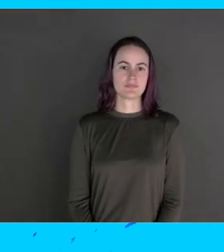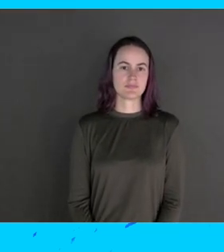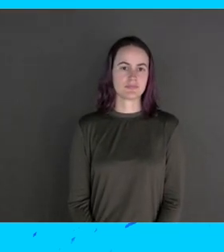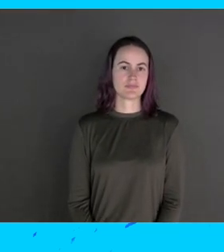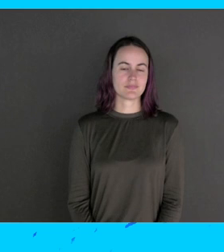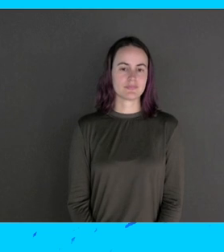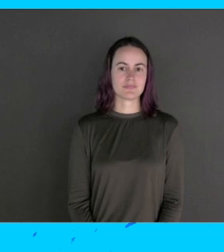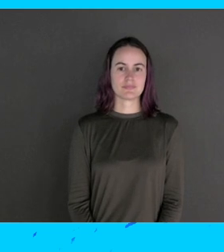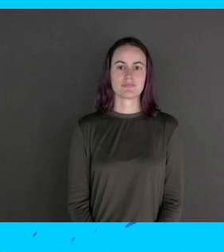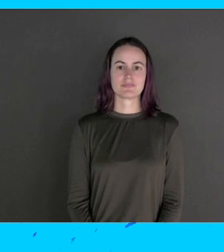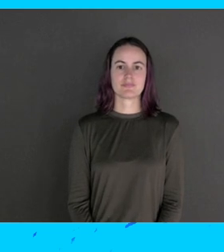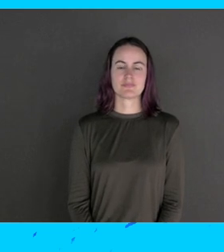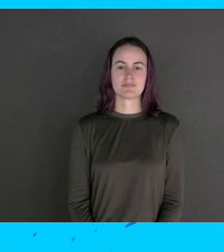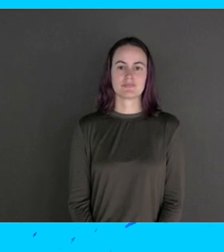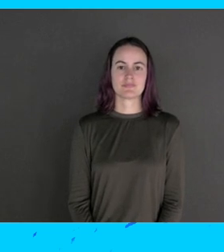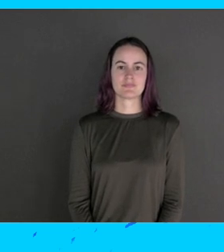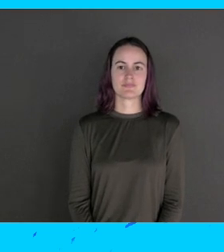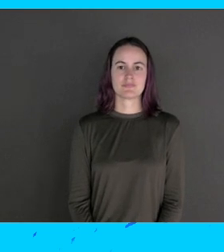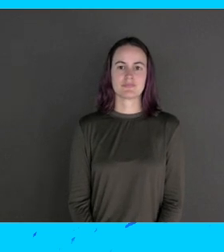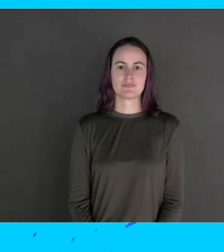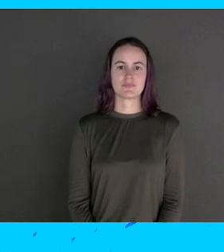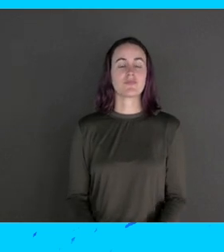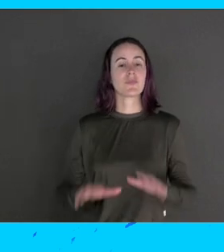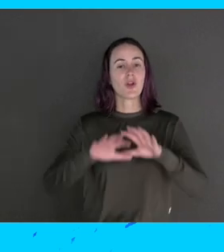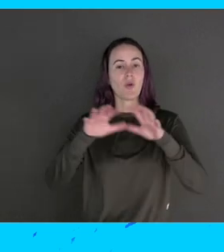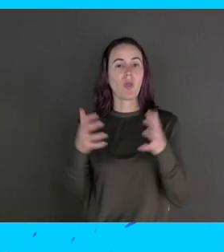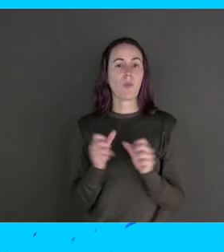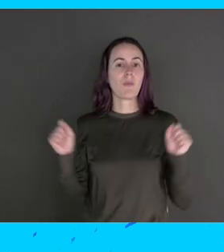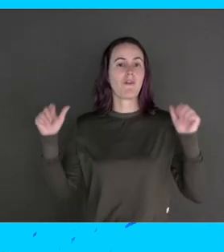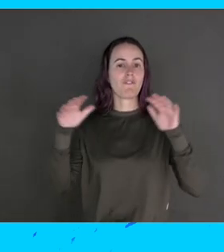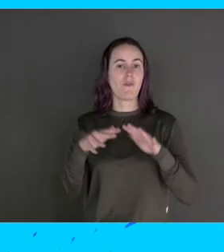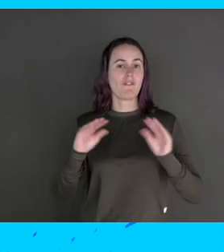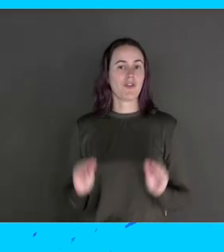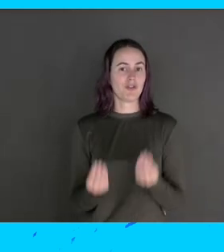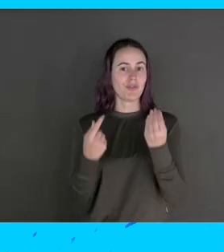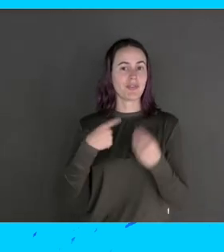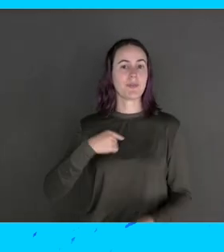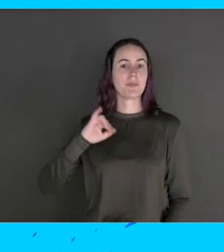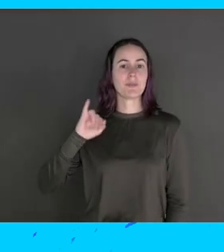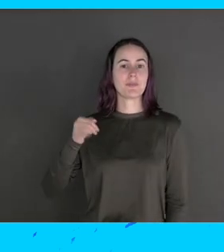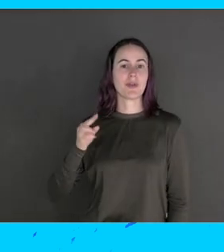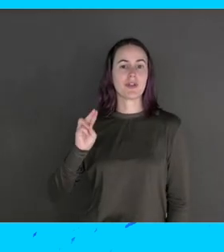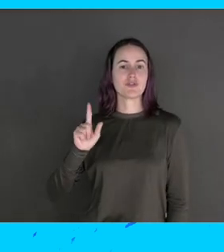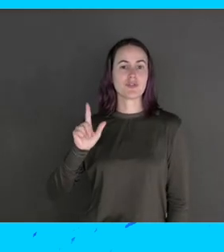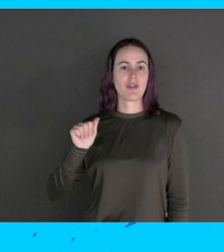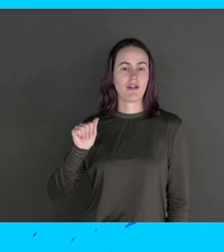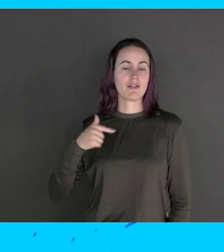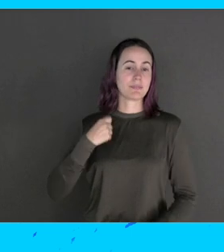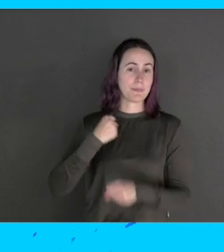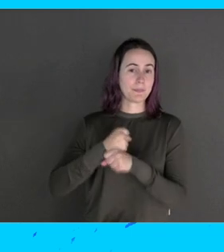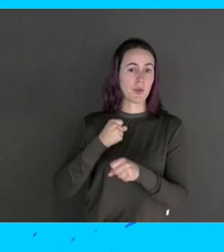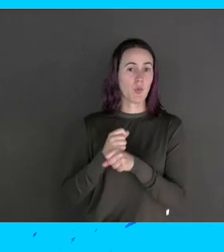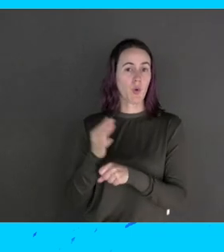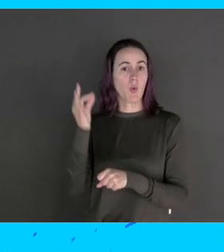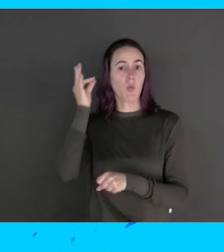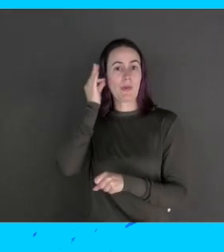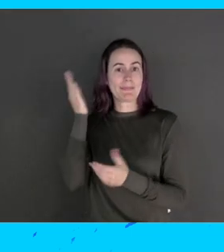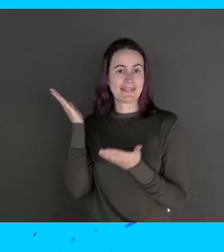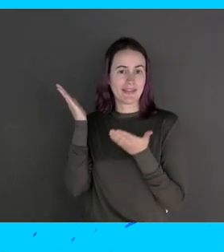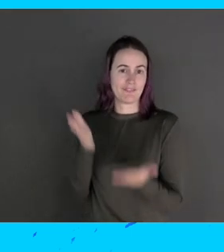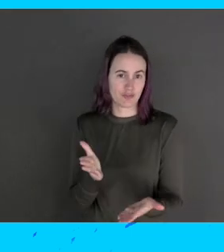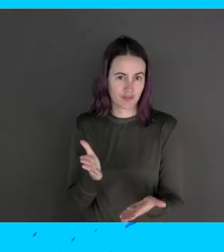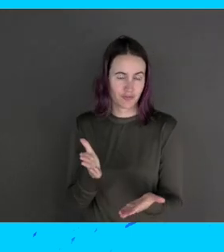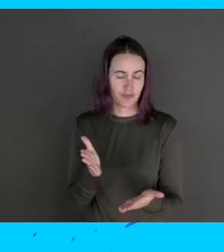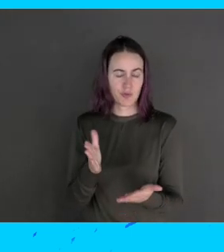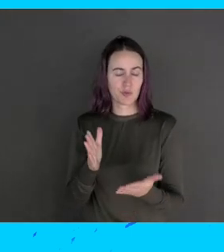Hello, Global Forum for Adolescents. My name is Julia Fan, and I work at Women Deliver, where I lead our work with adolescents and youth.